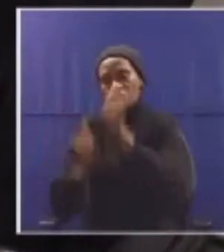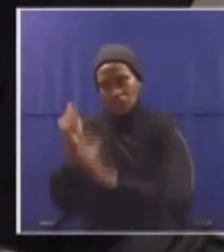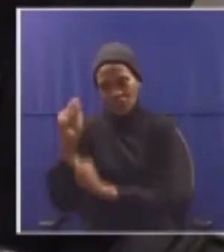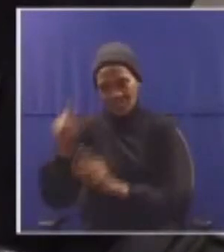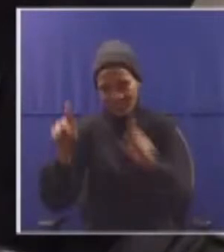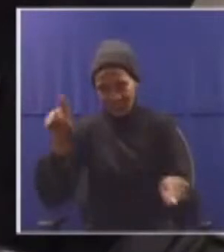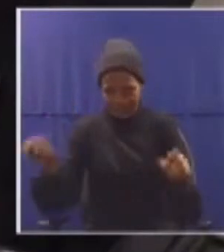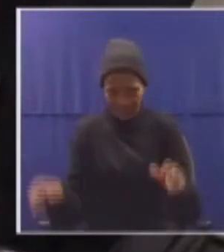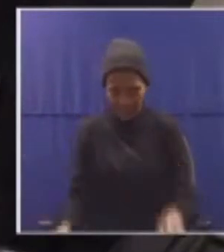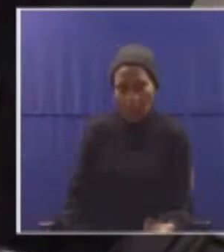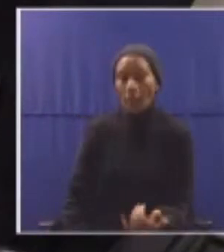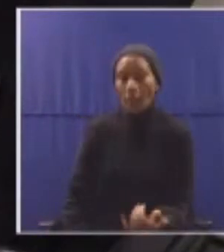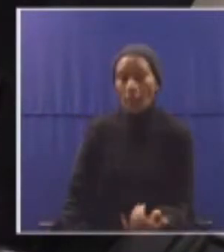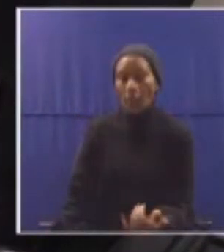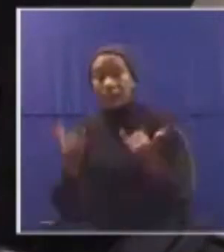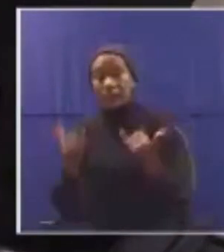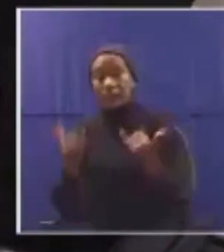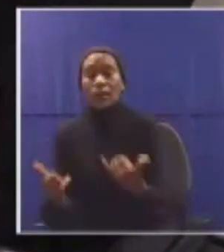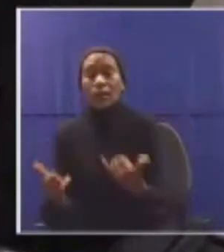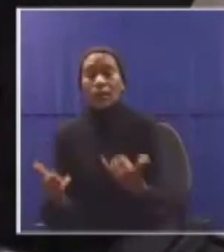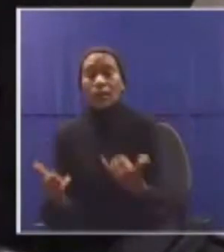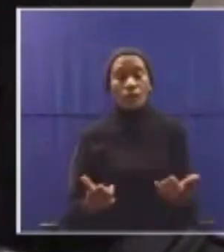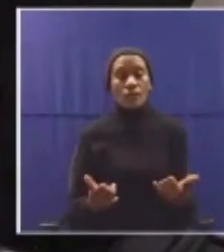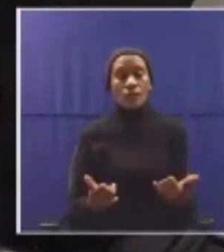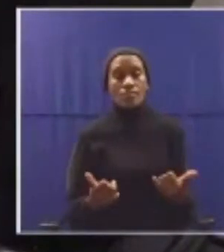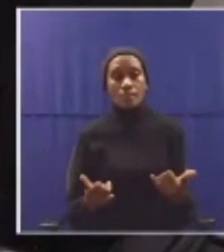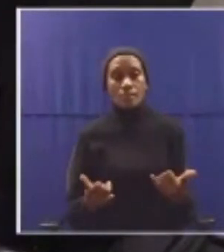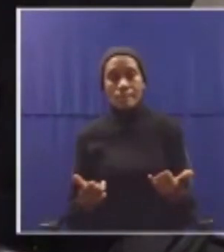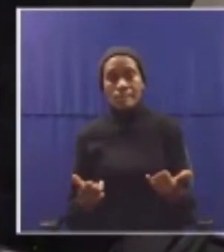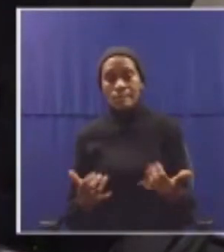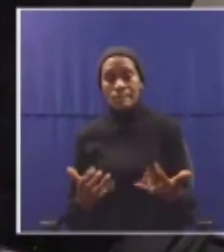institutions. Now, the